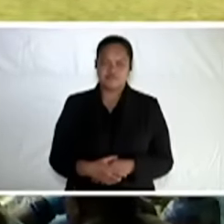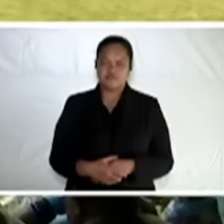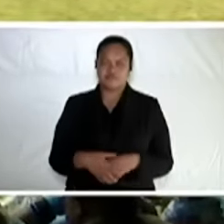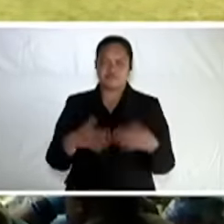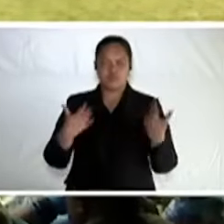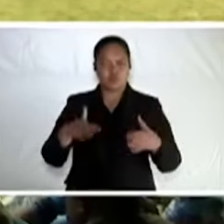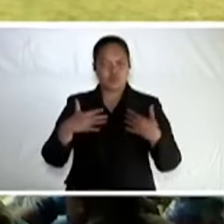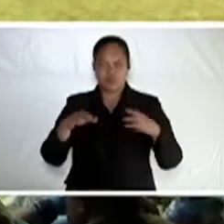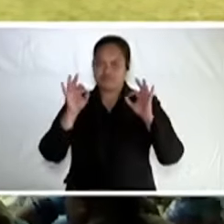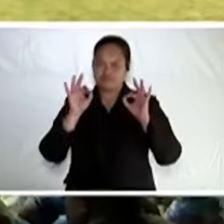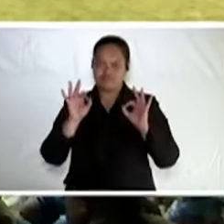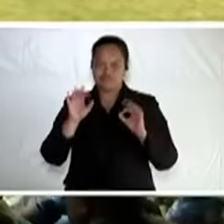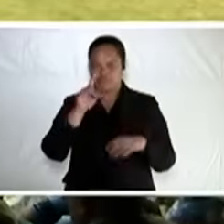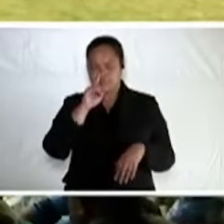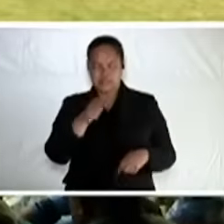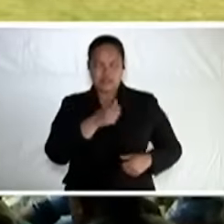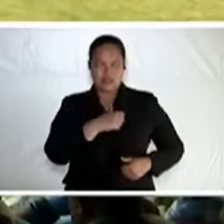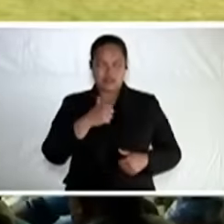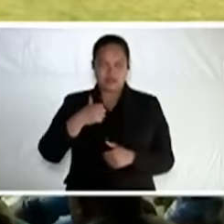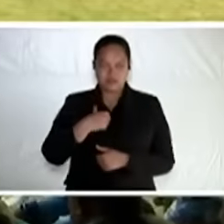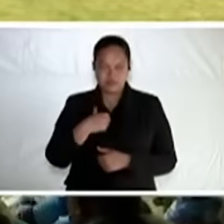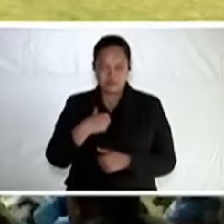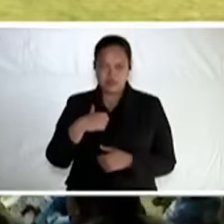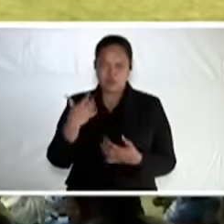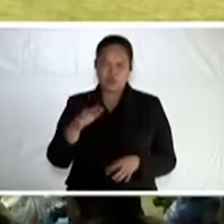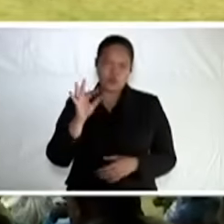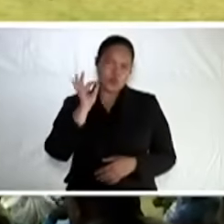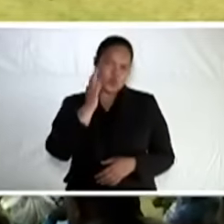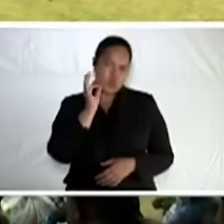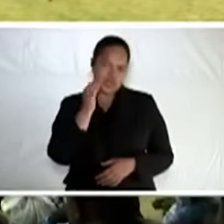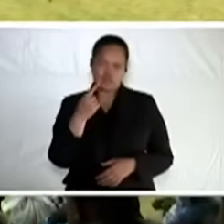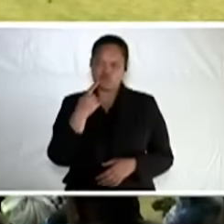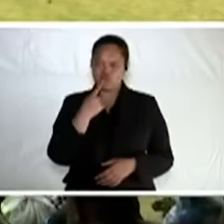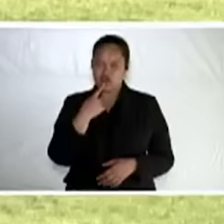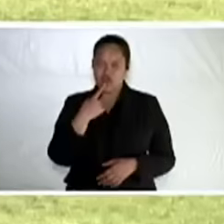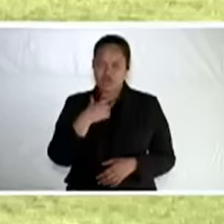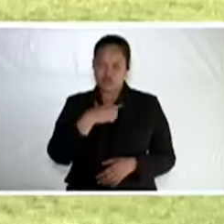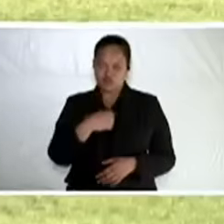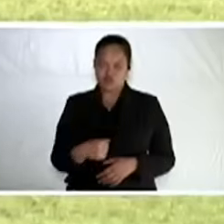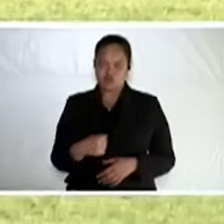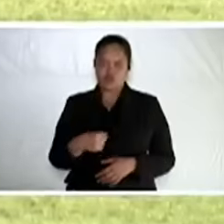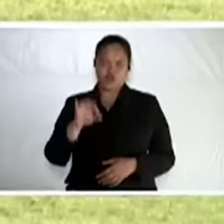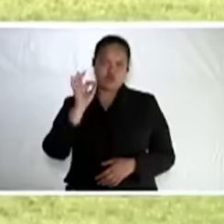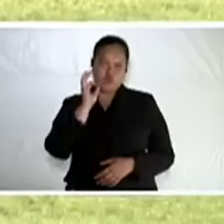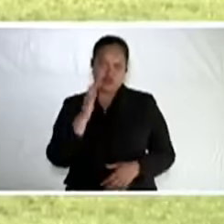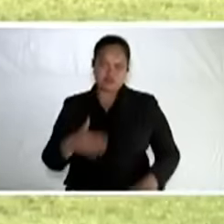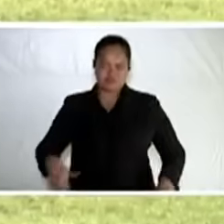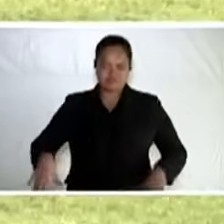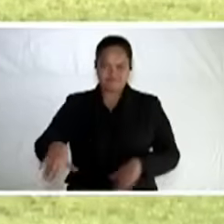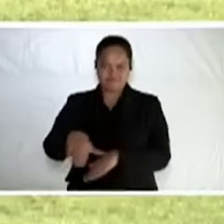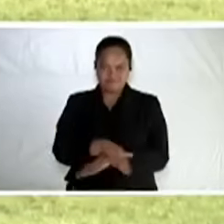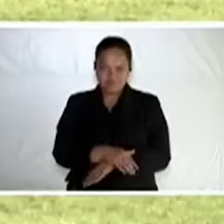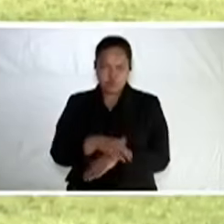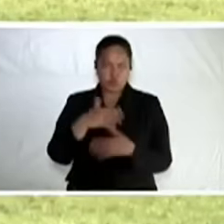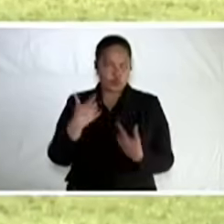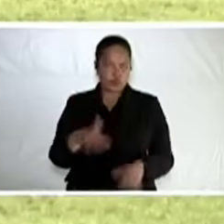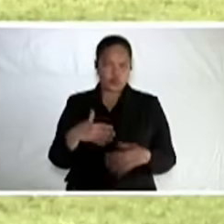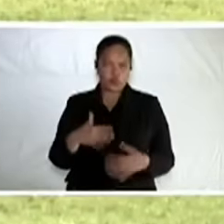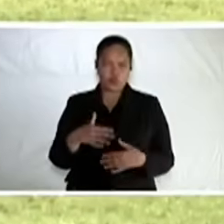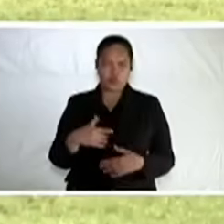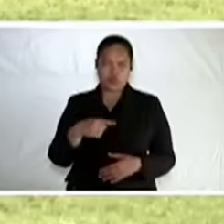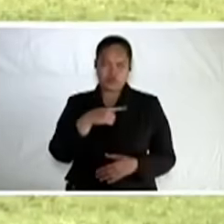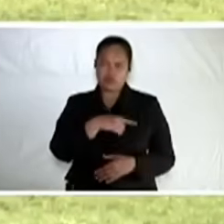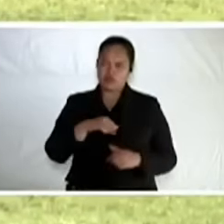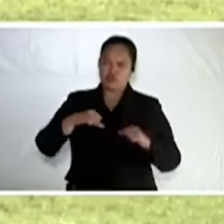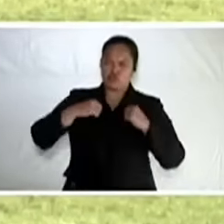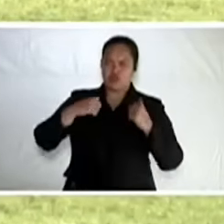E totoka na kelerere na leni mateiwalu na vula na damu e rotokare na mataka ni kua e randara maka e